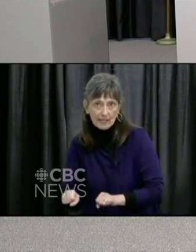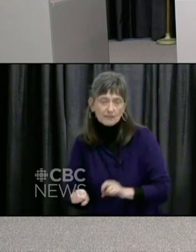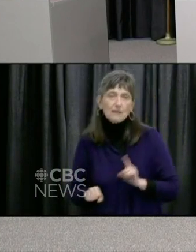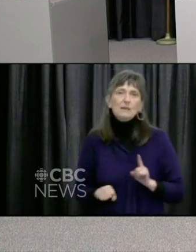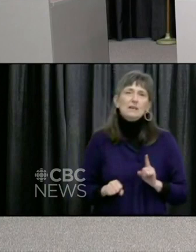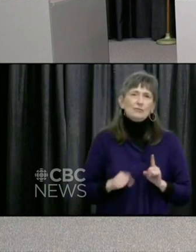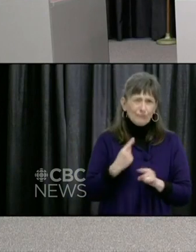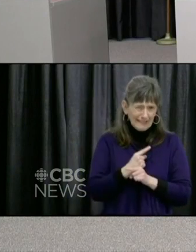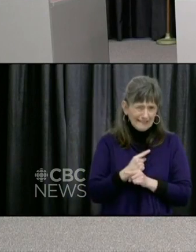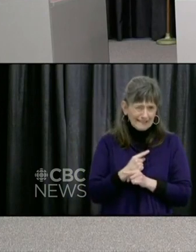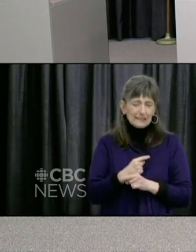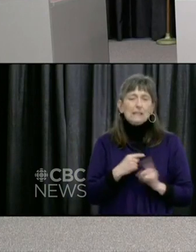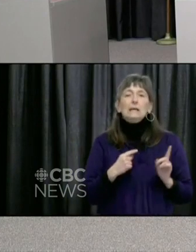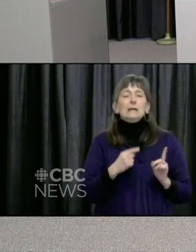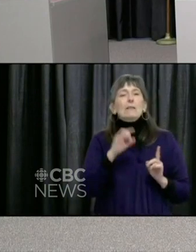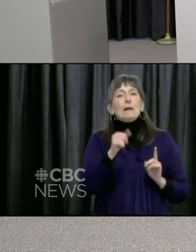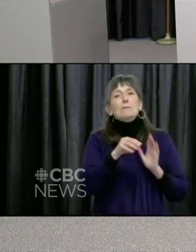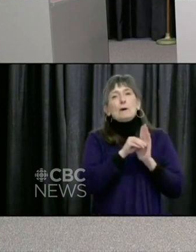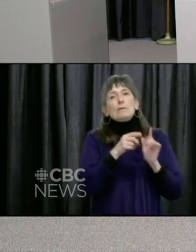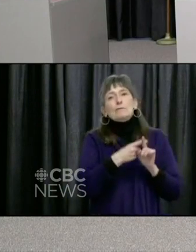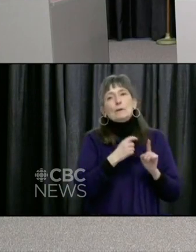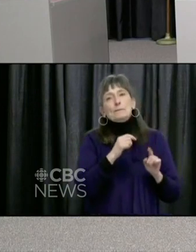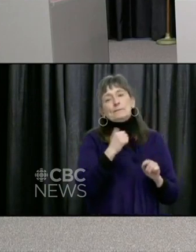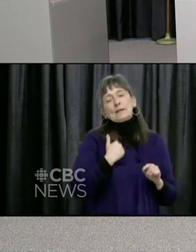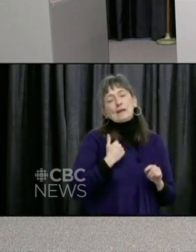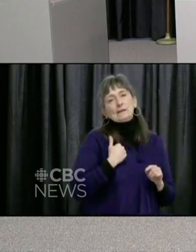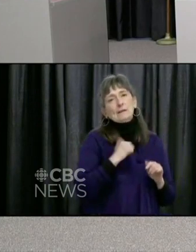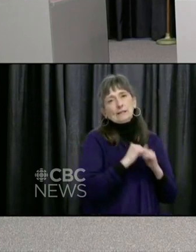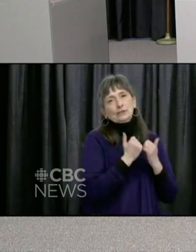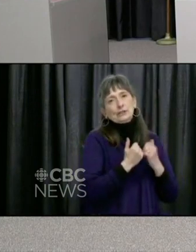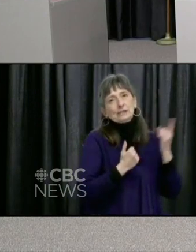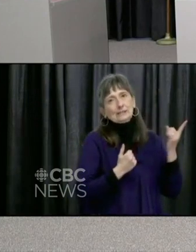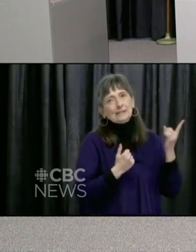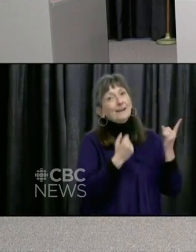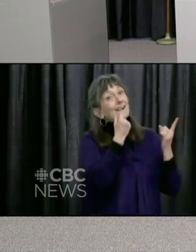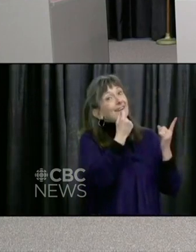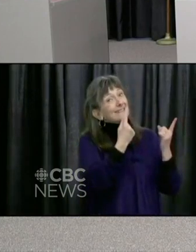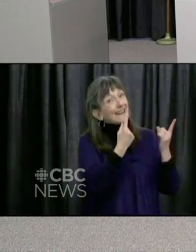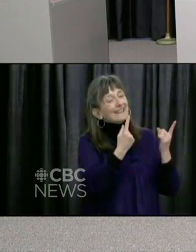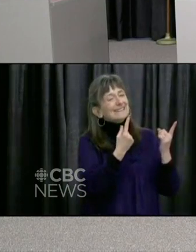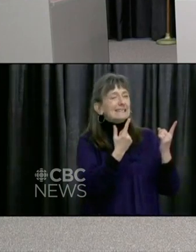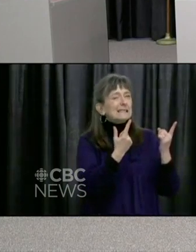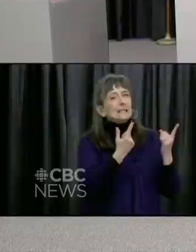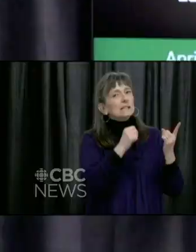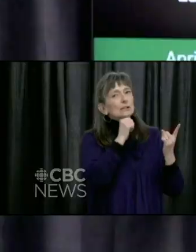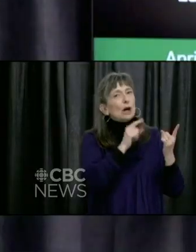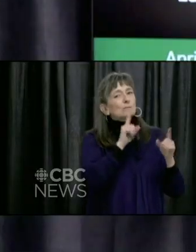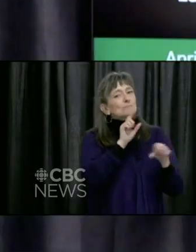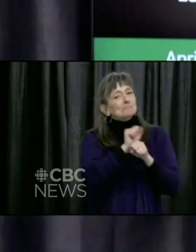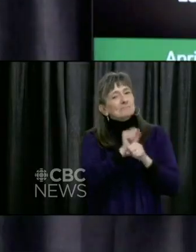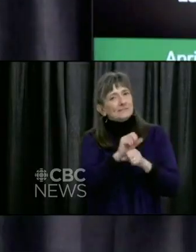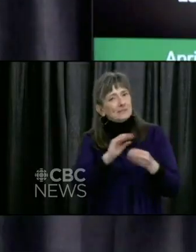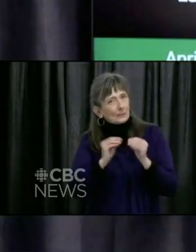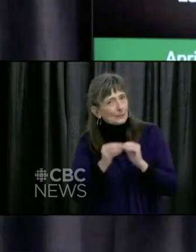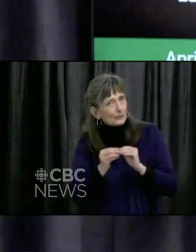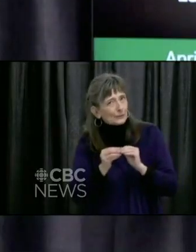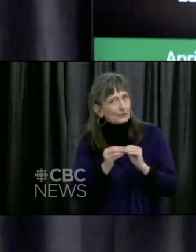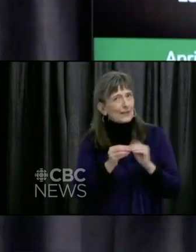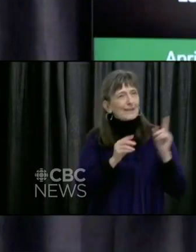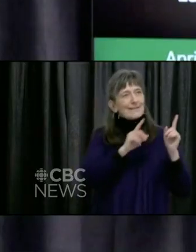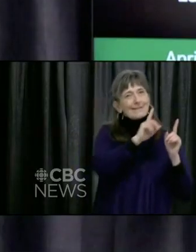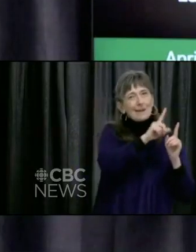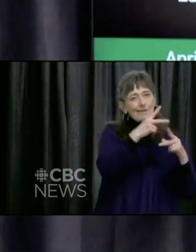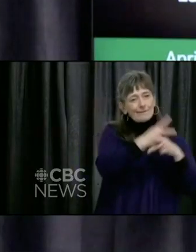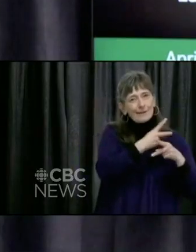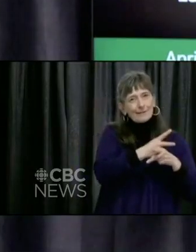in the modeling group. And so modeling you have to be a little bit careful of in terms of some of the projections that go into it. And